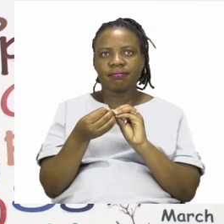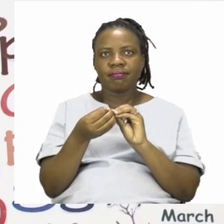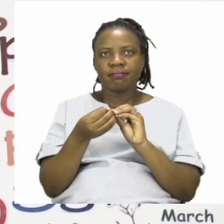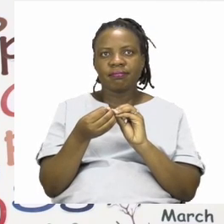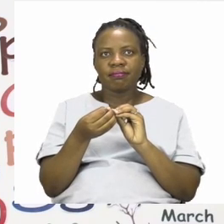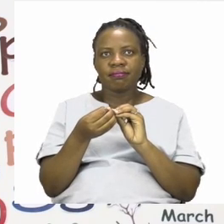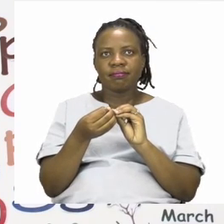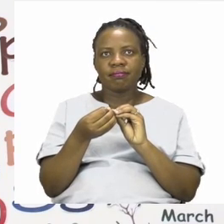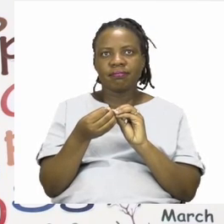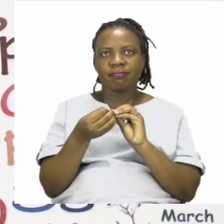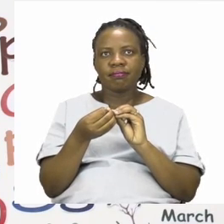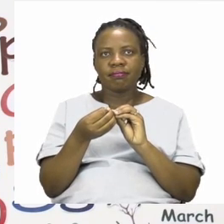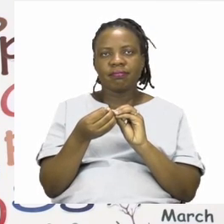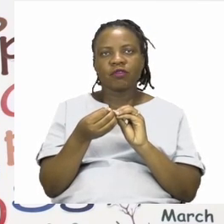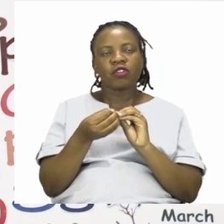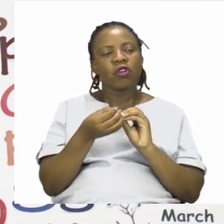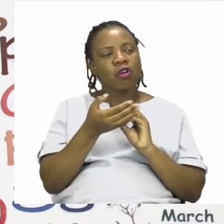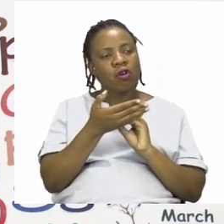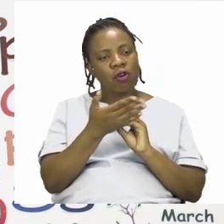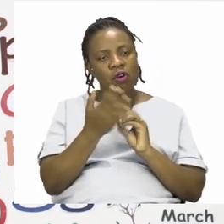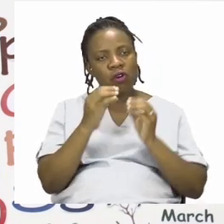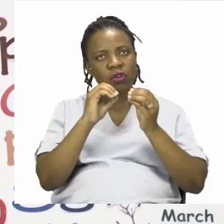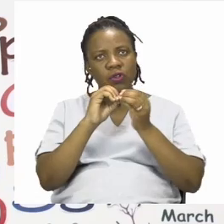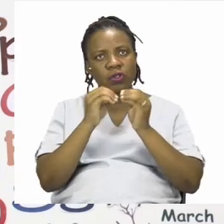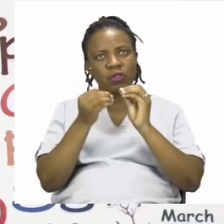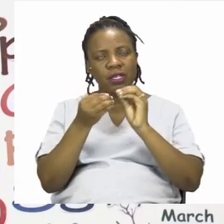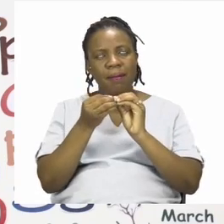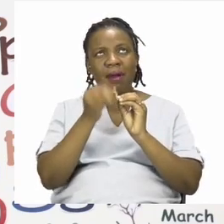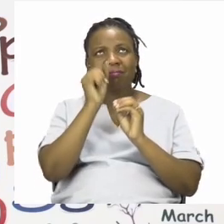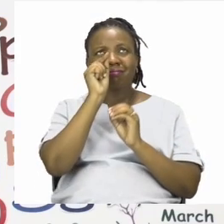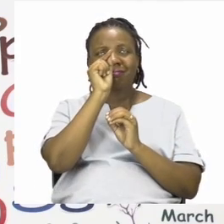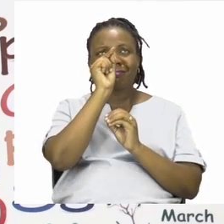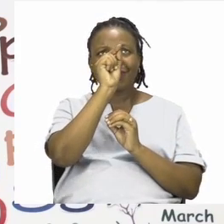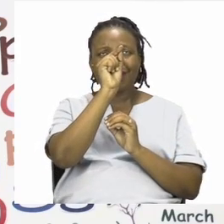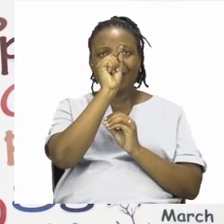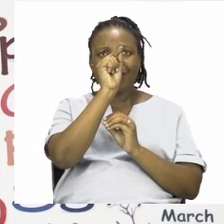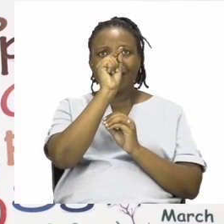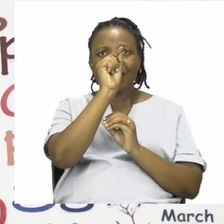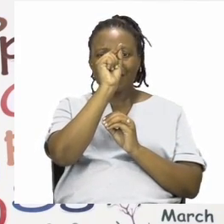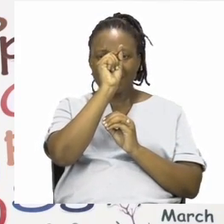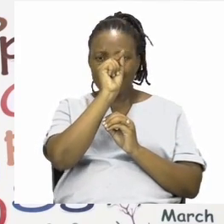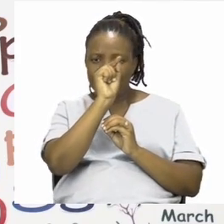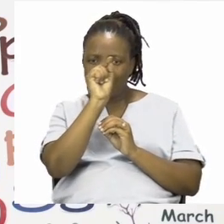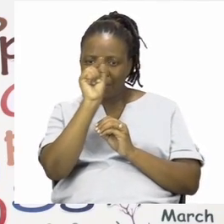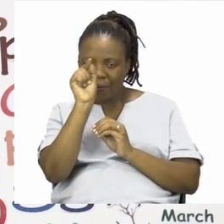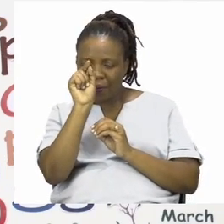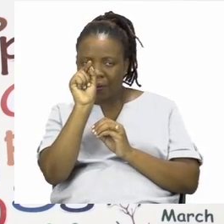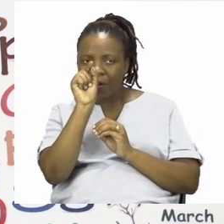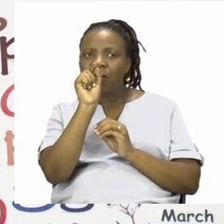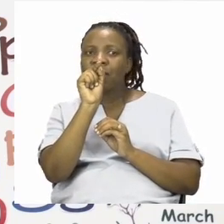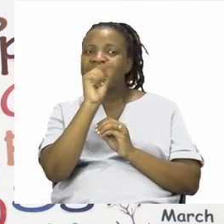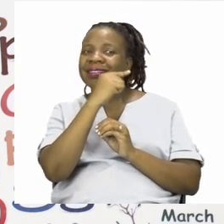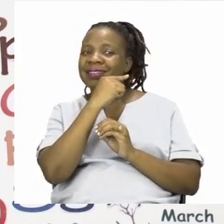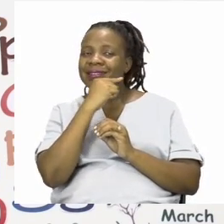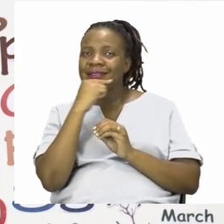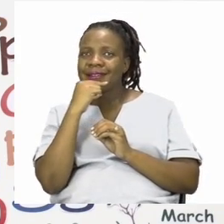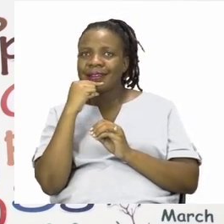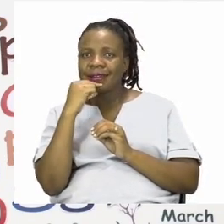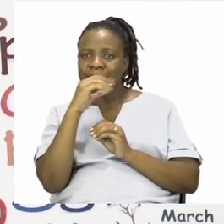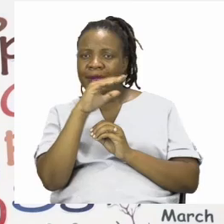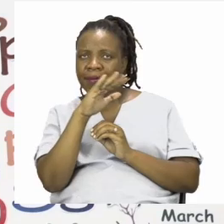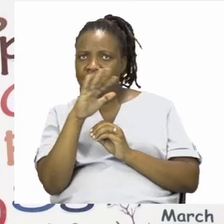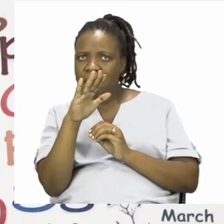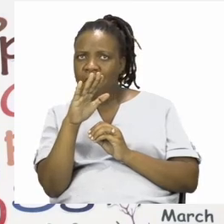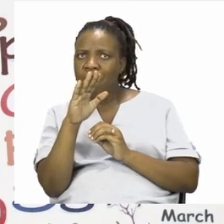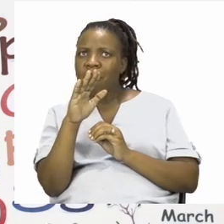you have to write in, you will find maybe right at the top or next to the block that you have to fill it in. So